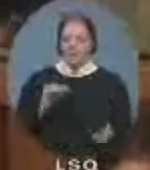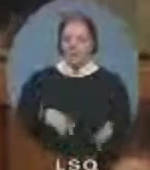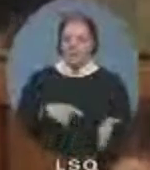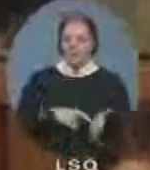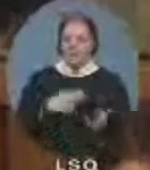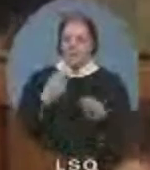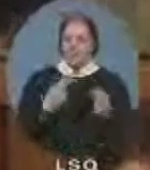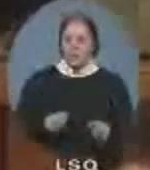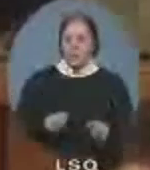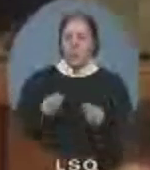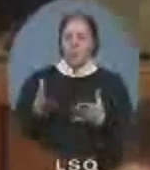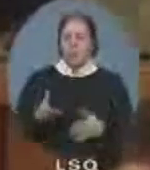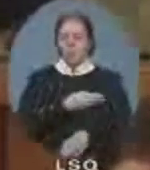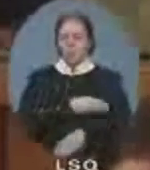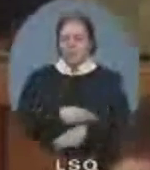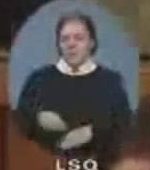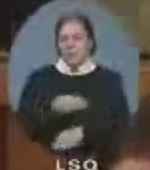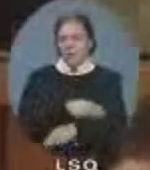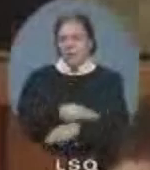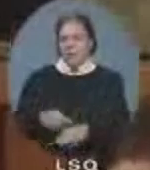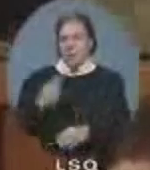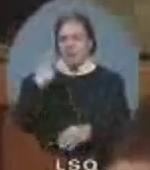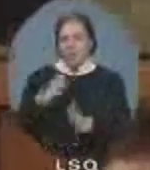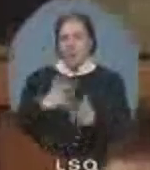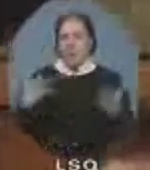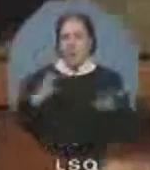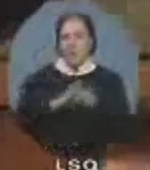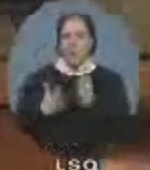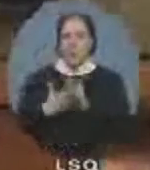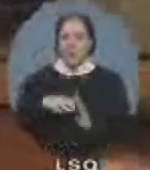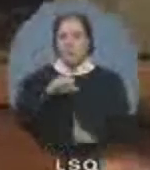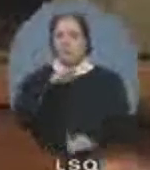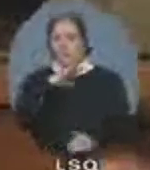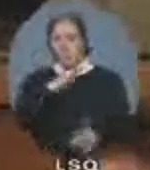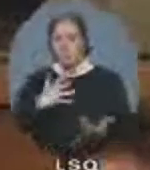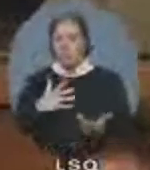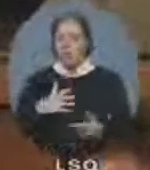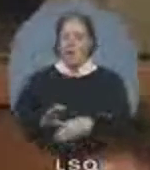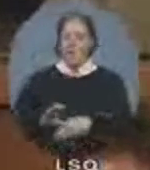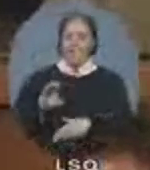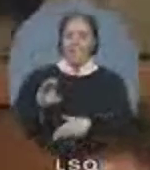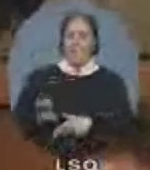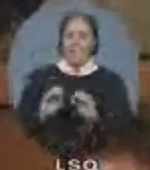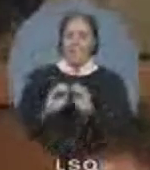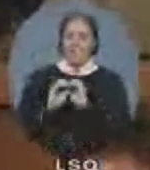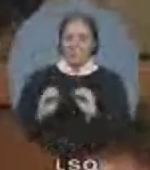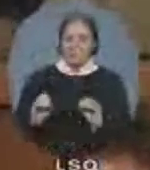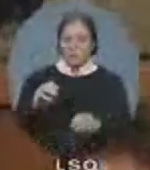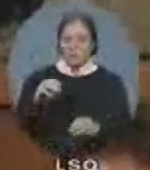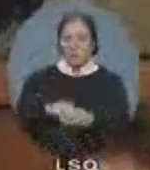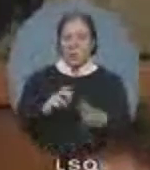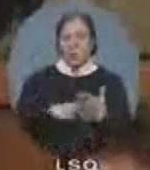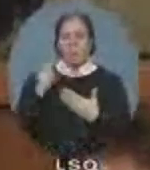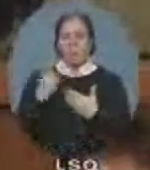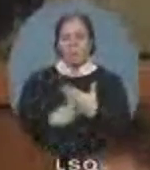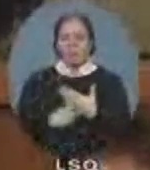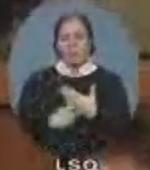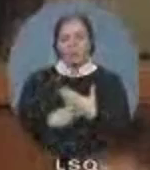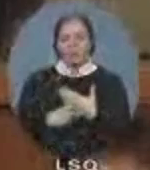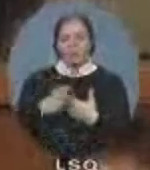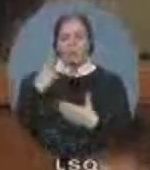without investing a dime in social programs for income security for seniors. It simply tells seniors to get a